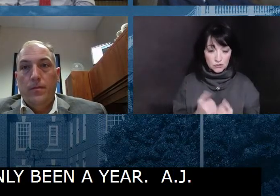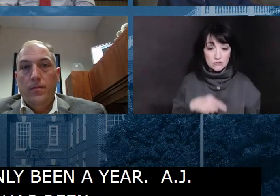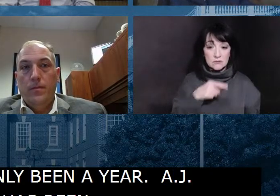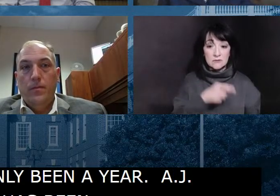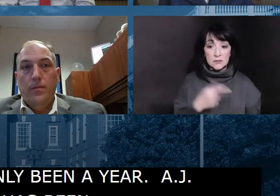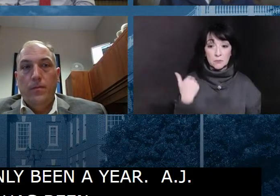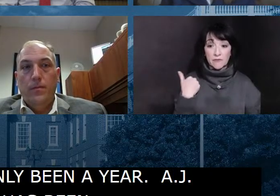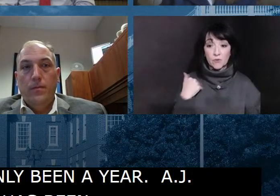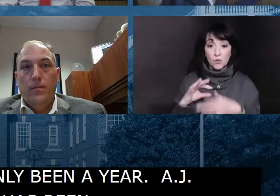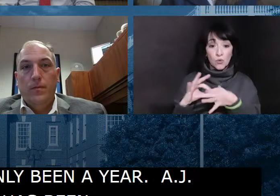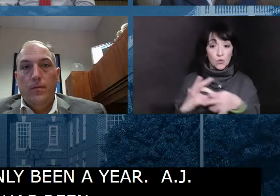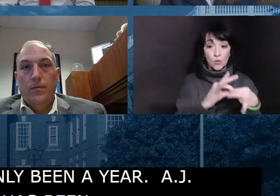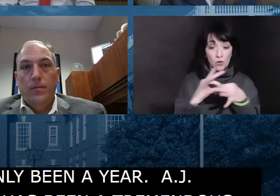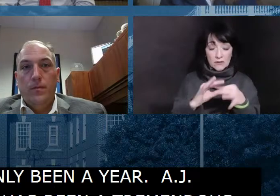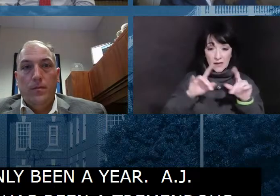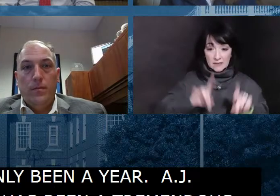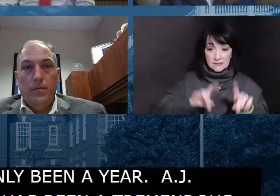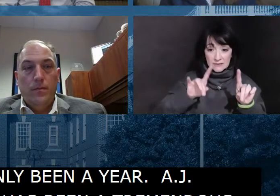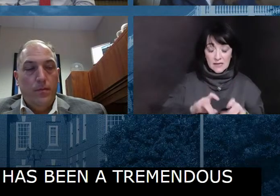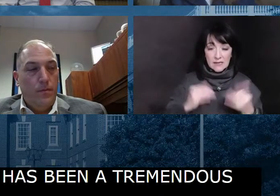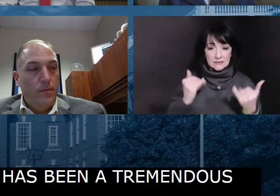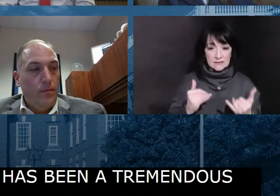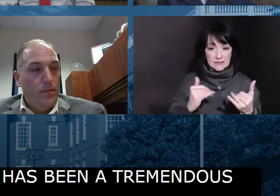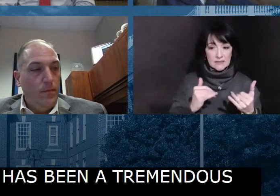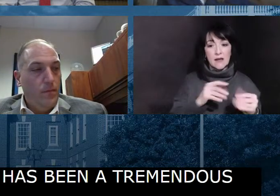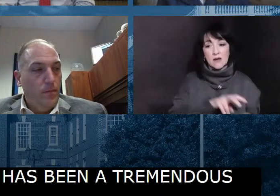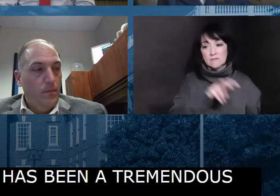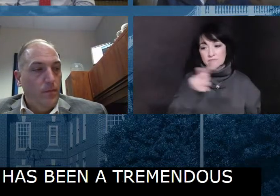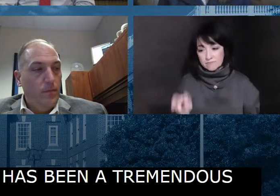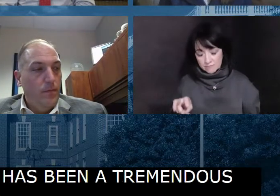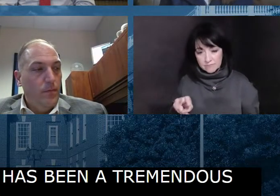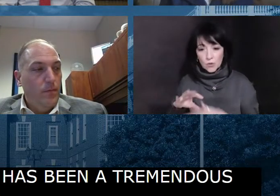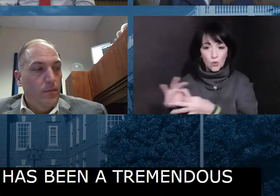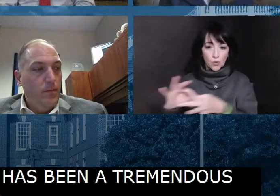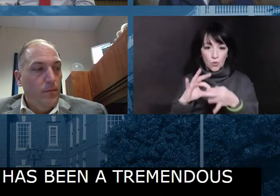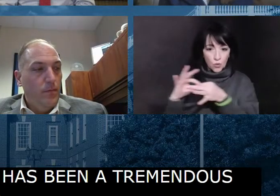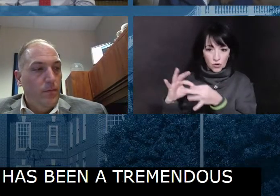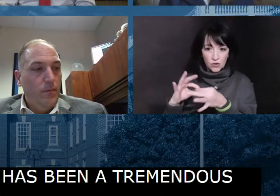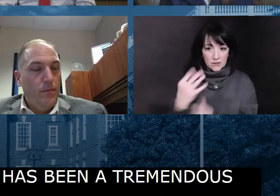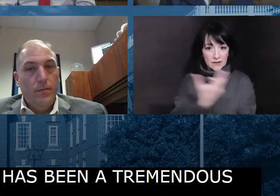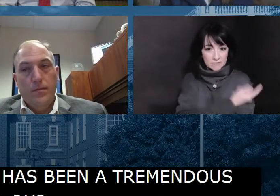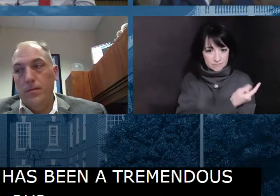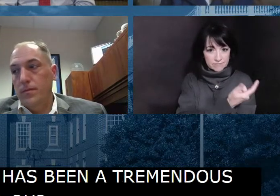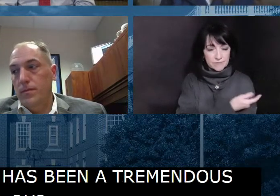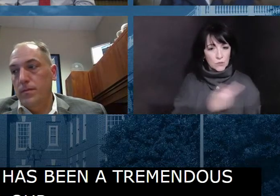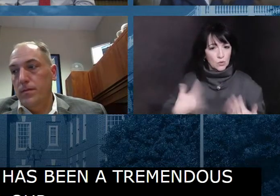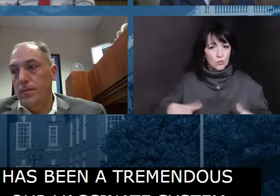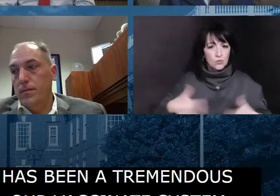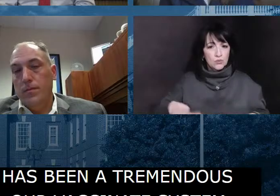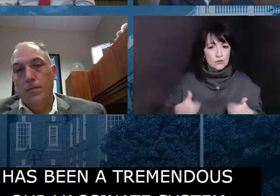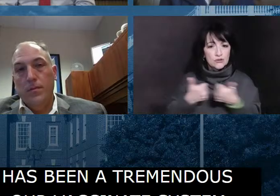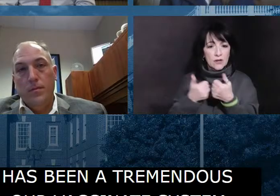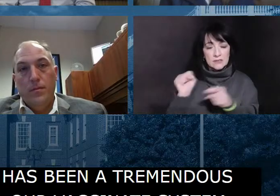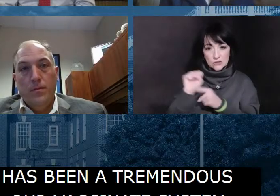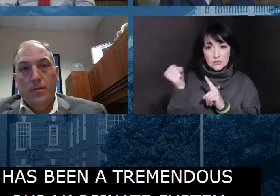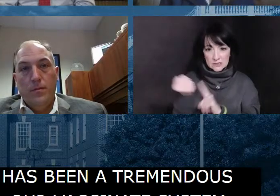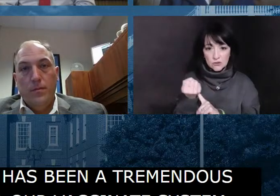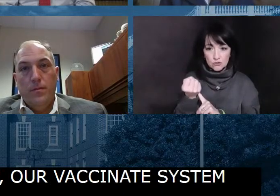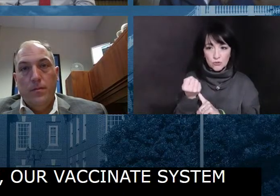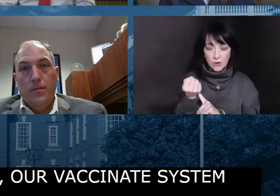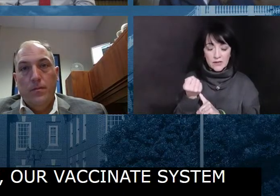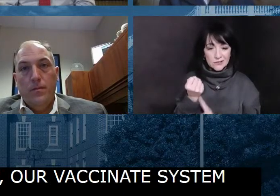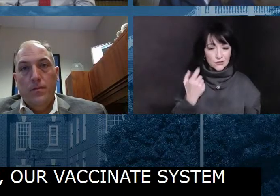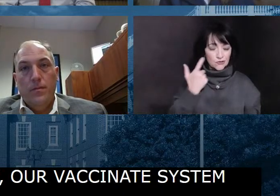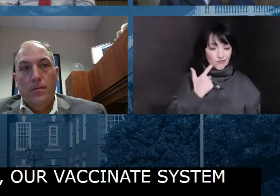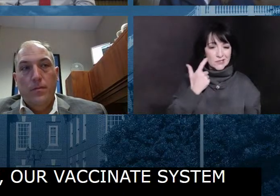system, working with Dr. Hong, just a really good, strong team. A very challenging situation. There's an article recently